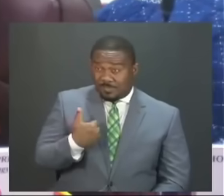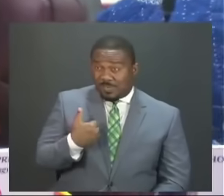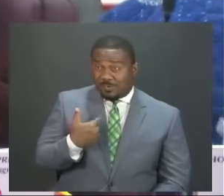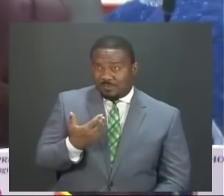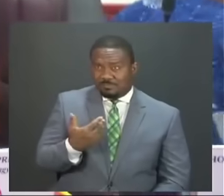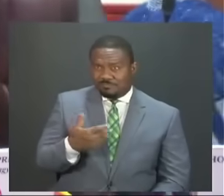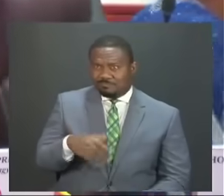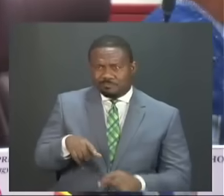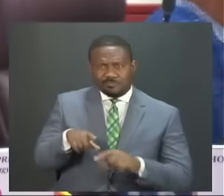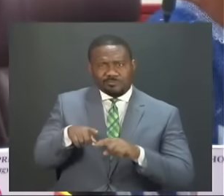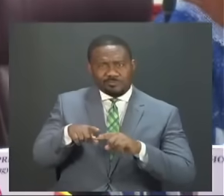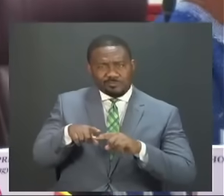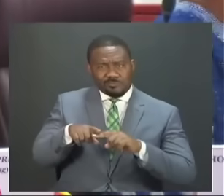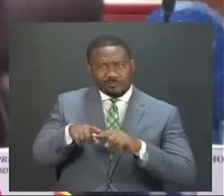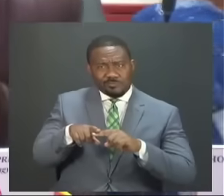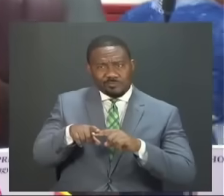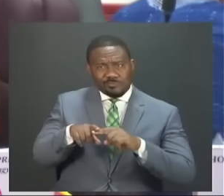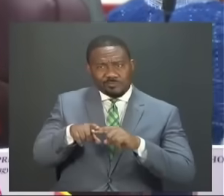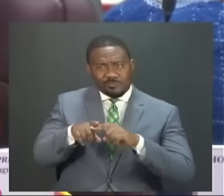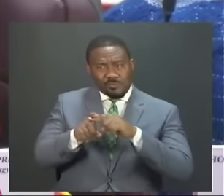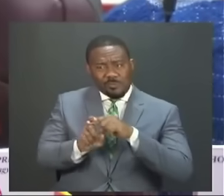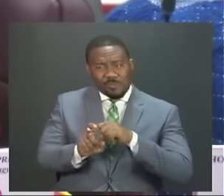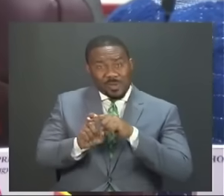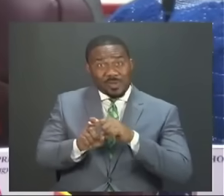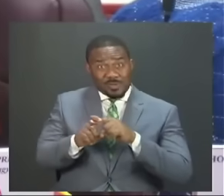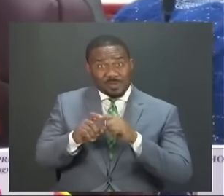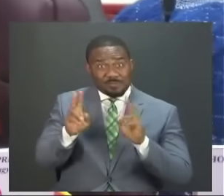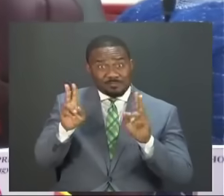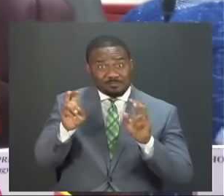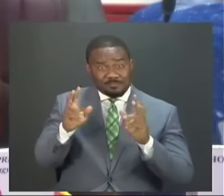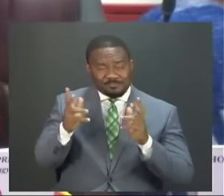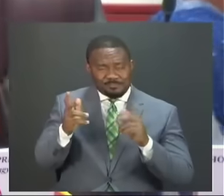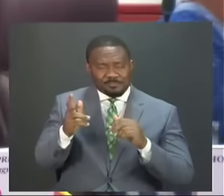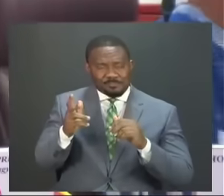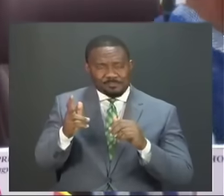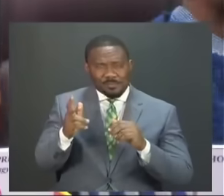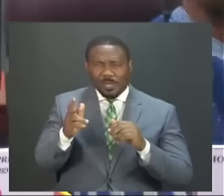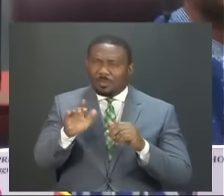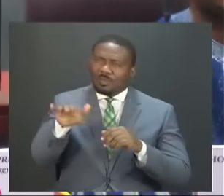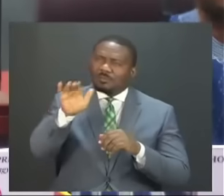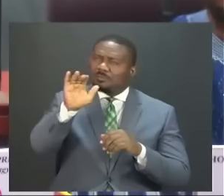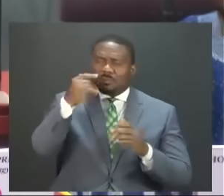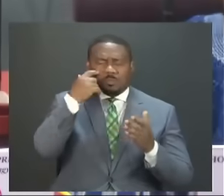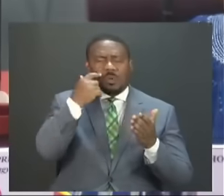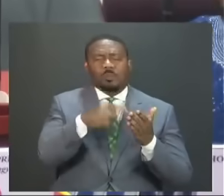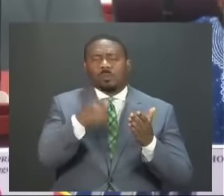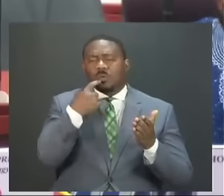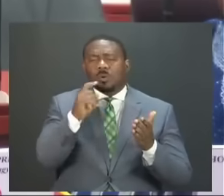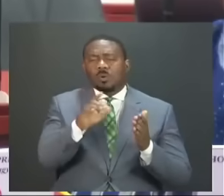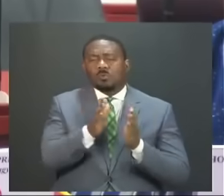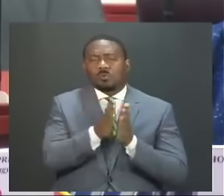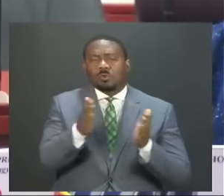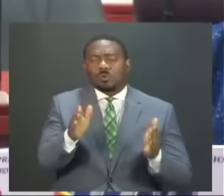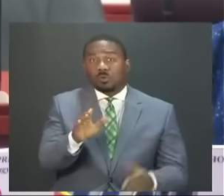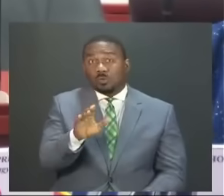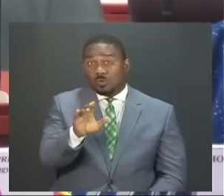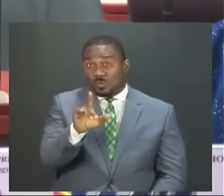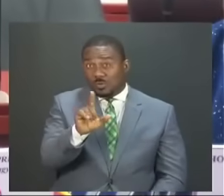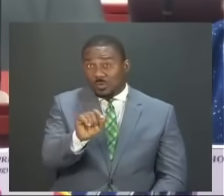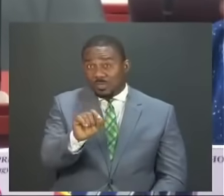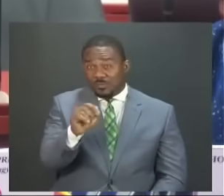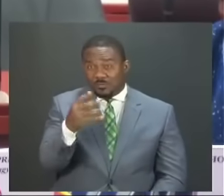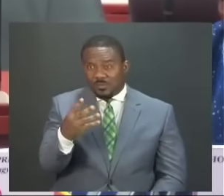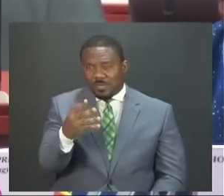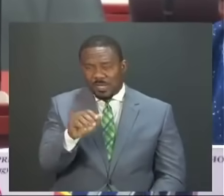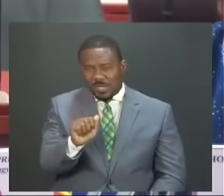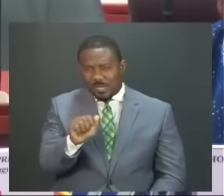application, but I want to draw your attention also to our standing order 24 A, B, C, and D. And